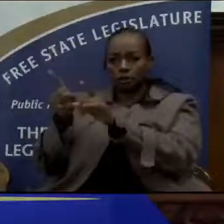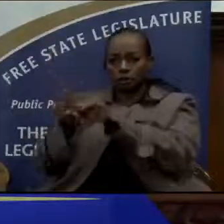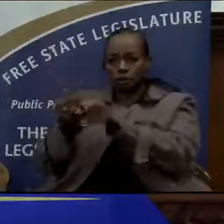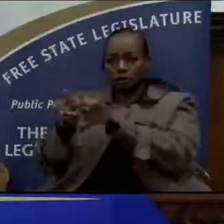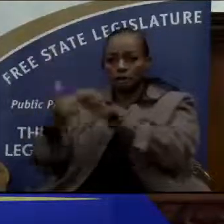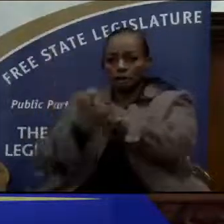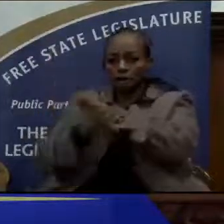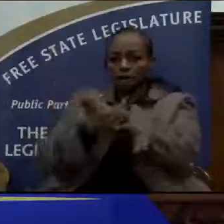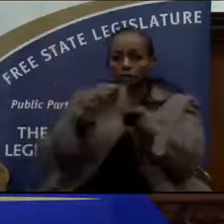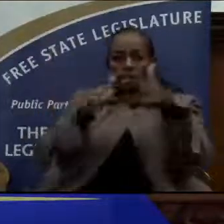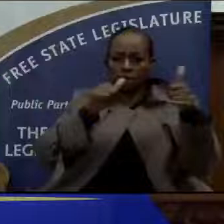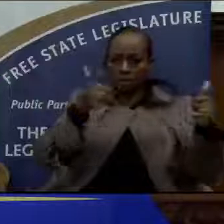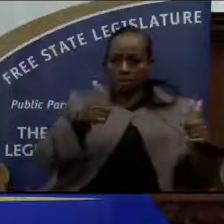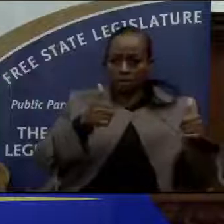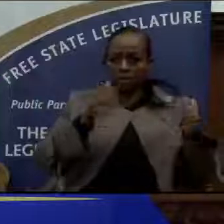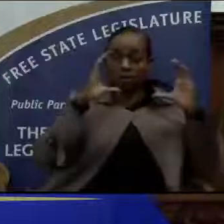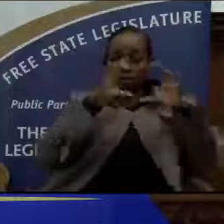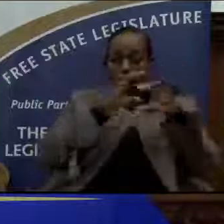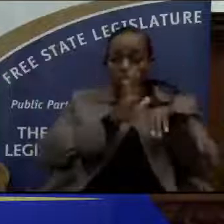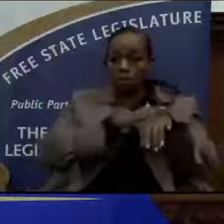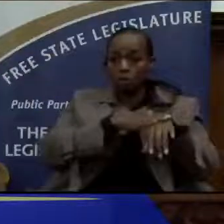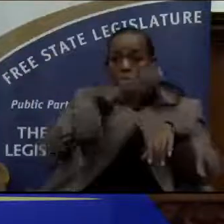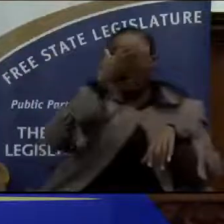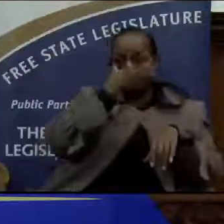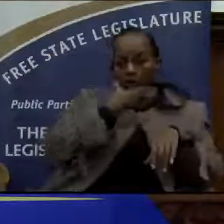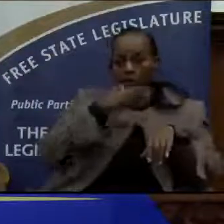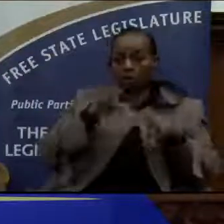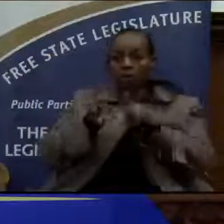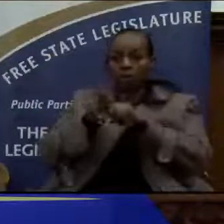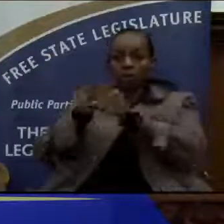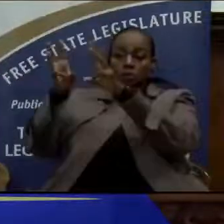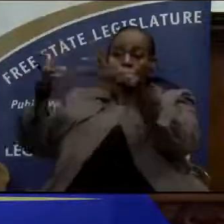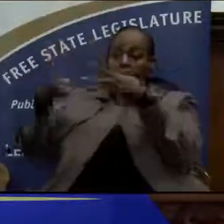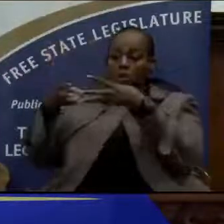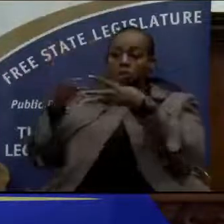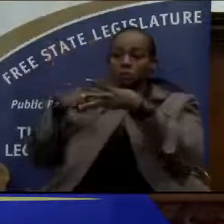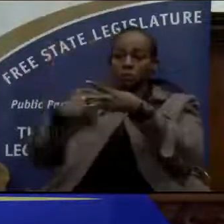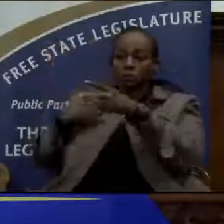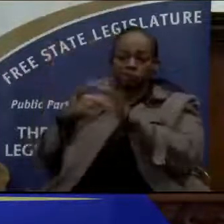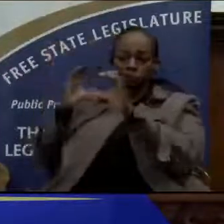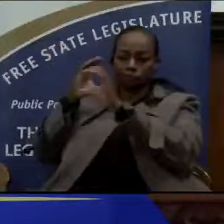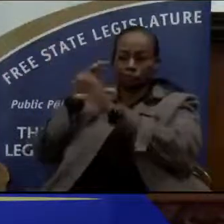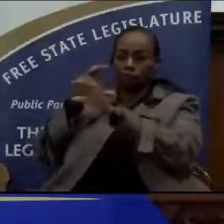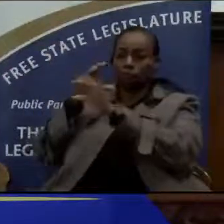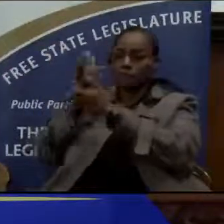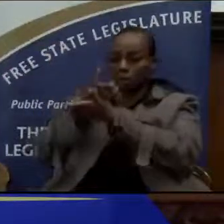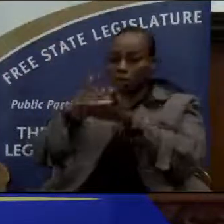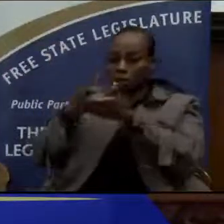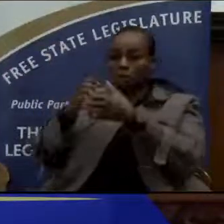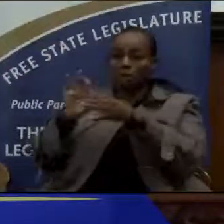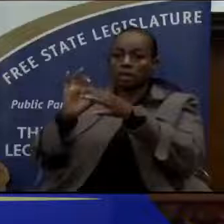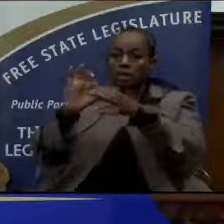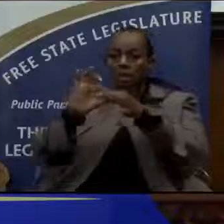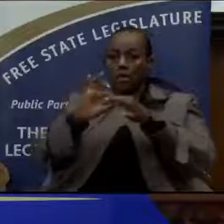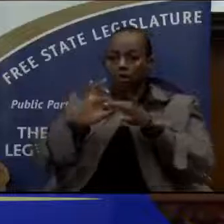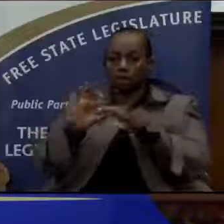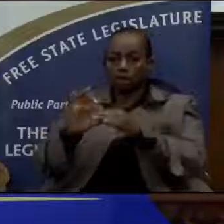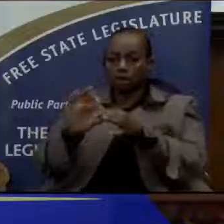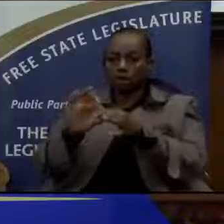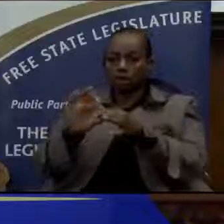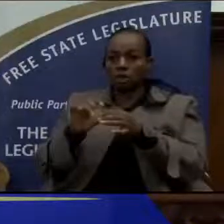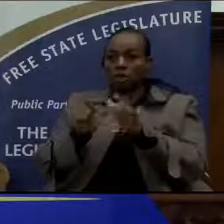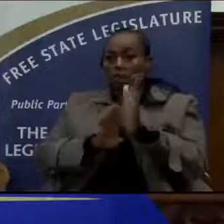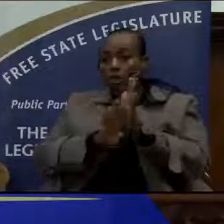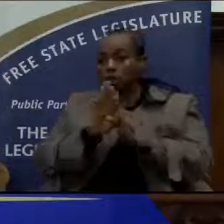countries, focusing on Africa and the world. Our interest will be on economic relations for